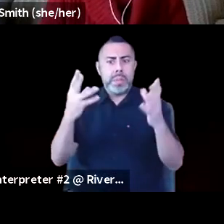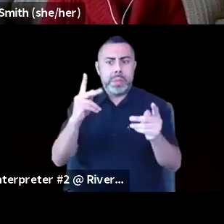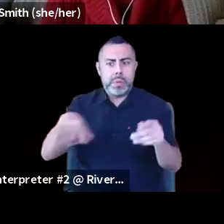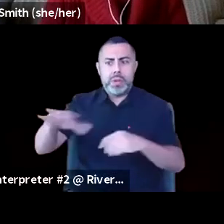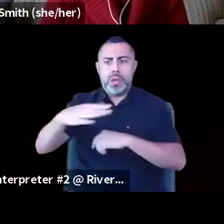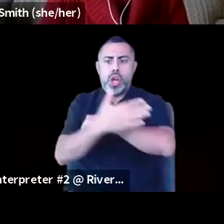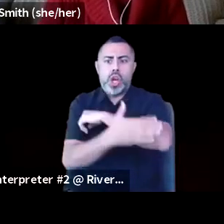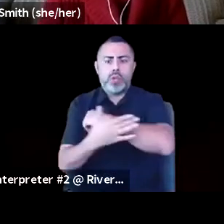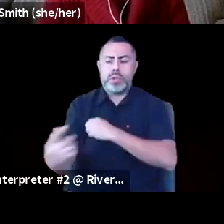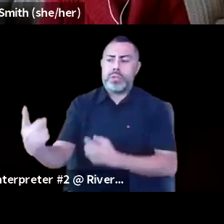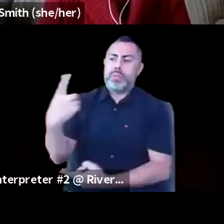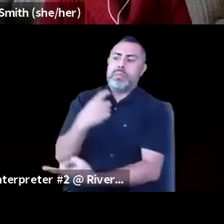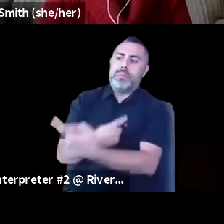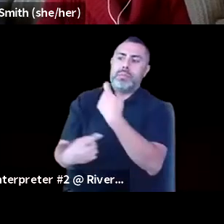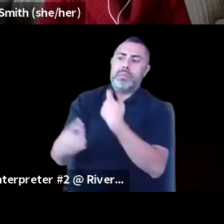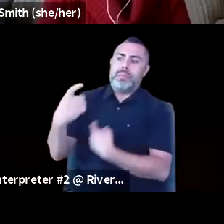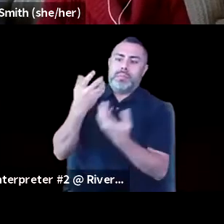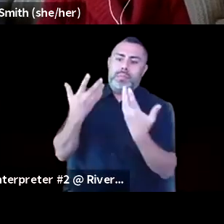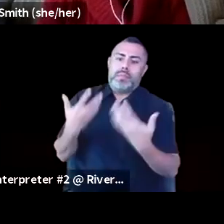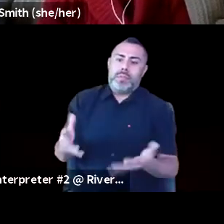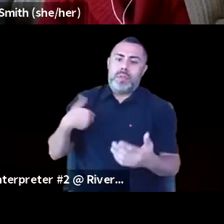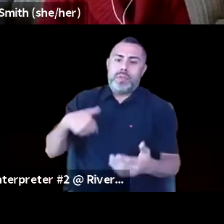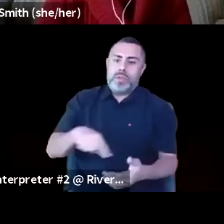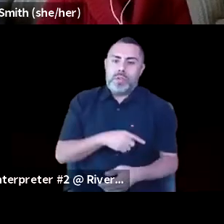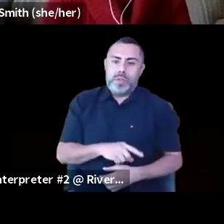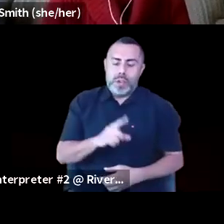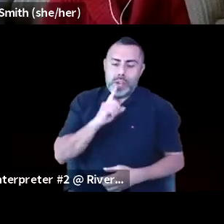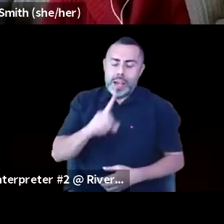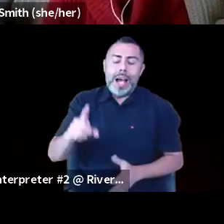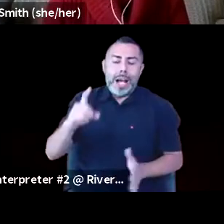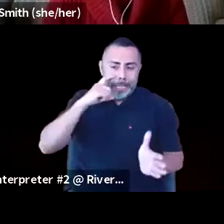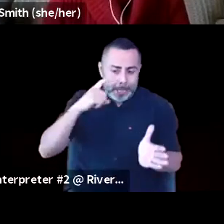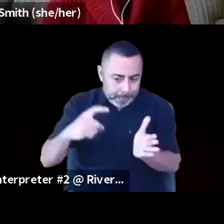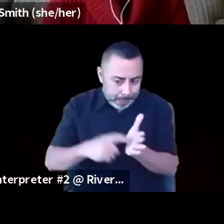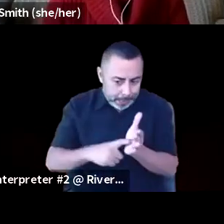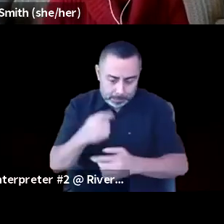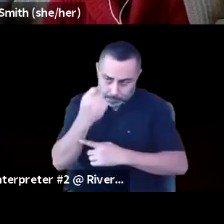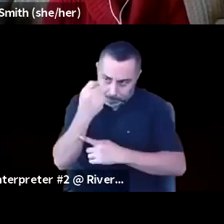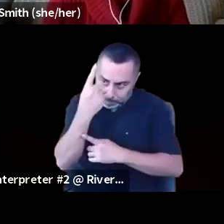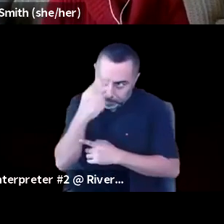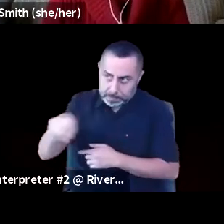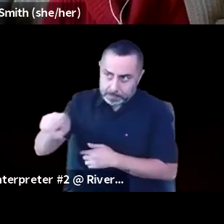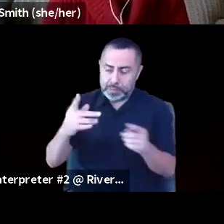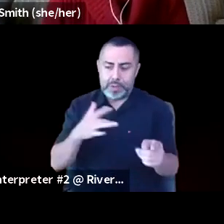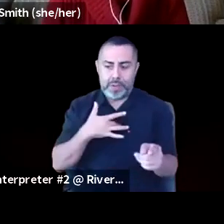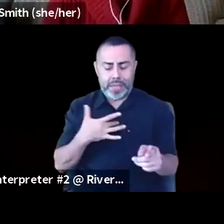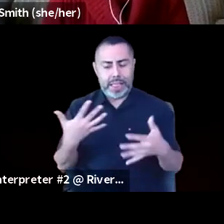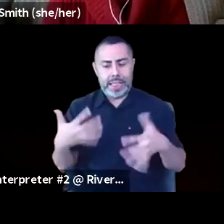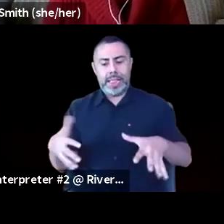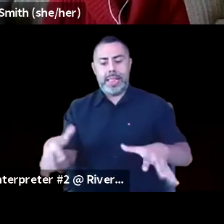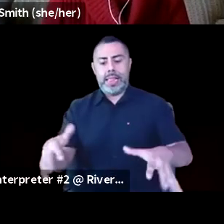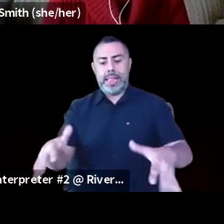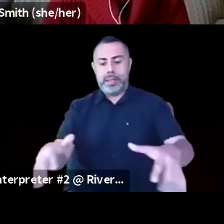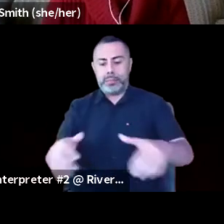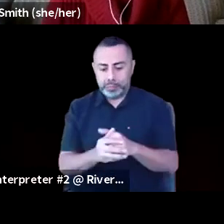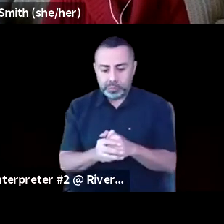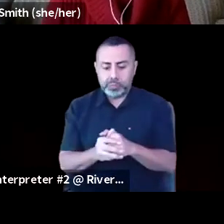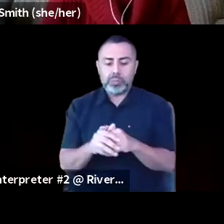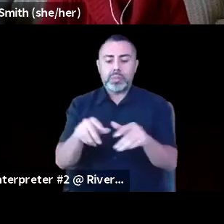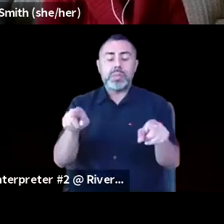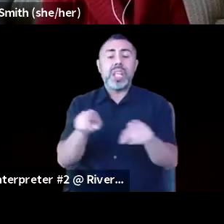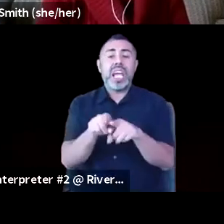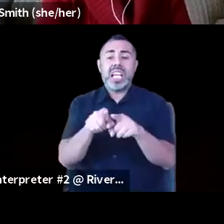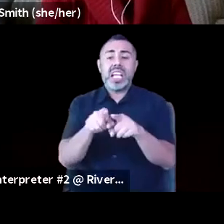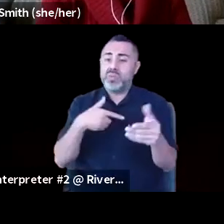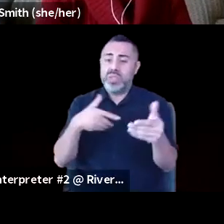are acknowledging and breathing into the anxiety that folks are currently feeling. So as we get started, let's actually